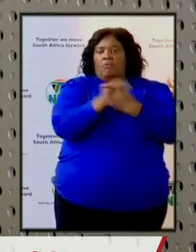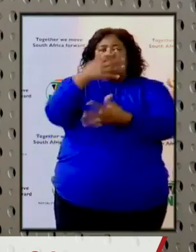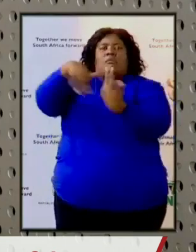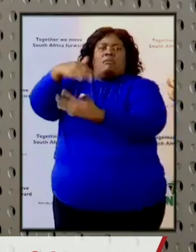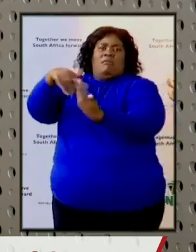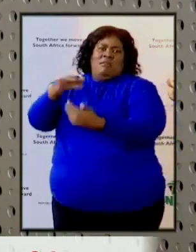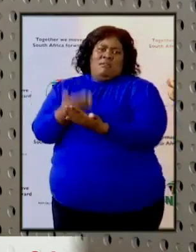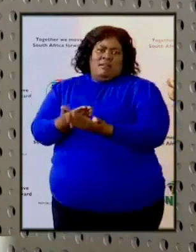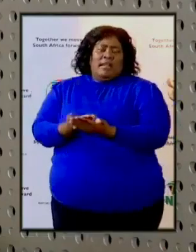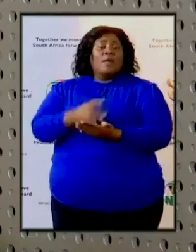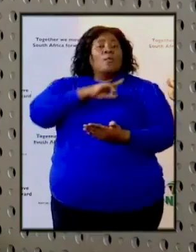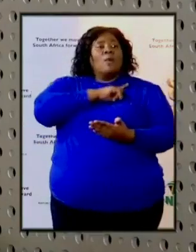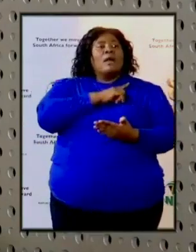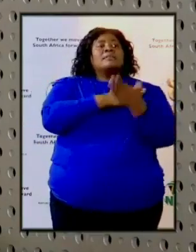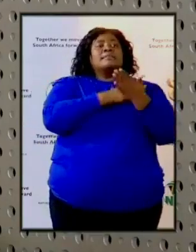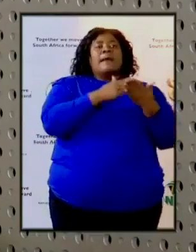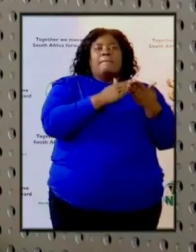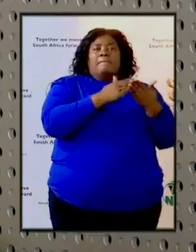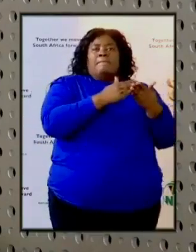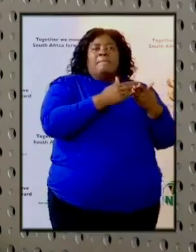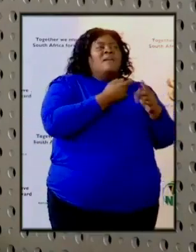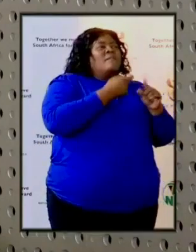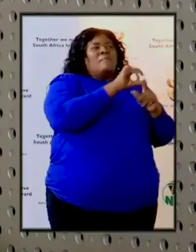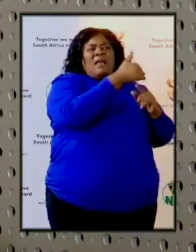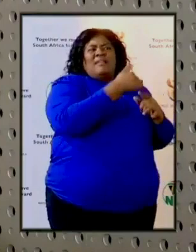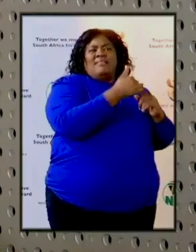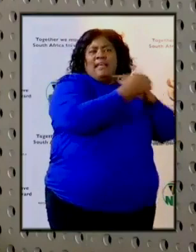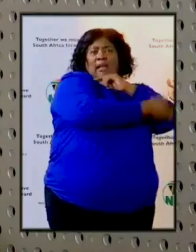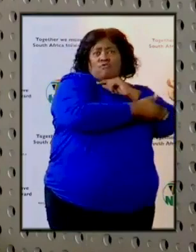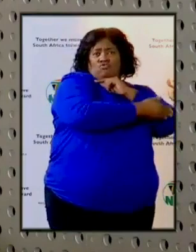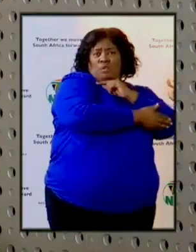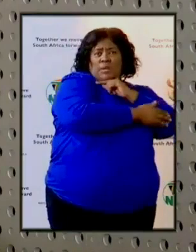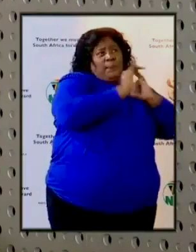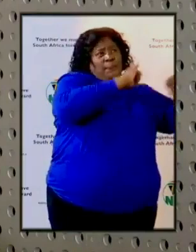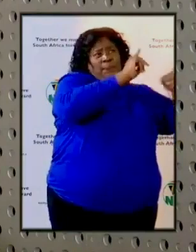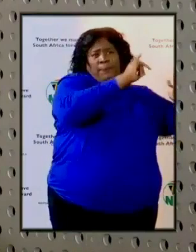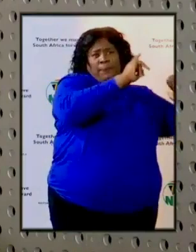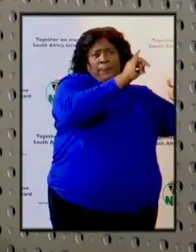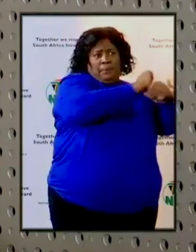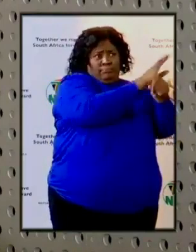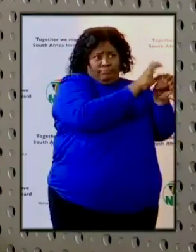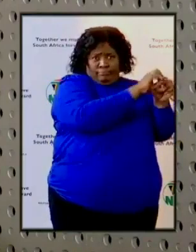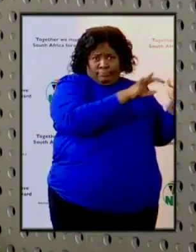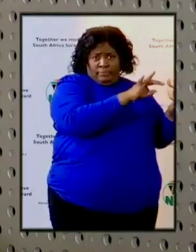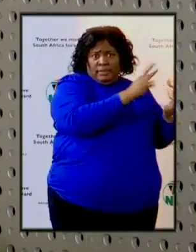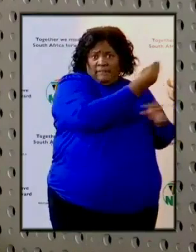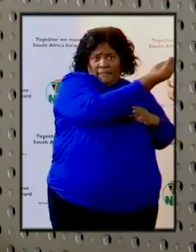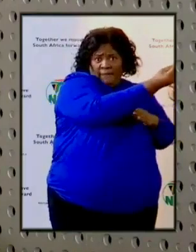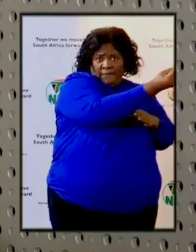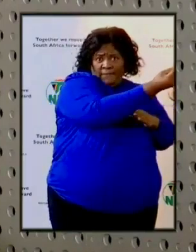some of them will be coming from very high-risk countries where the infection is much higher than it is